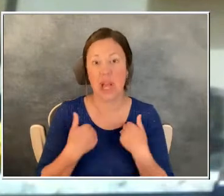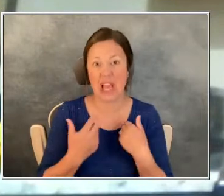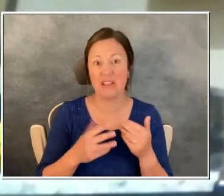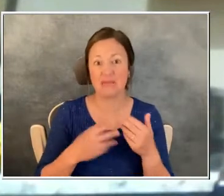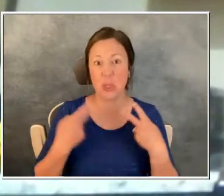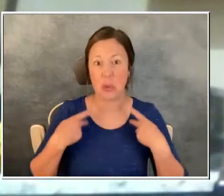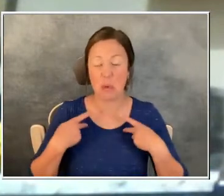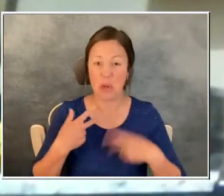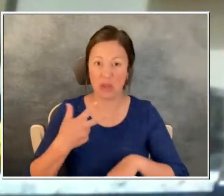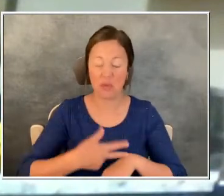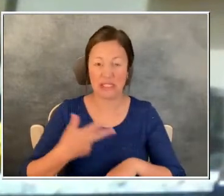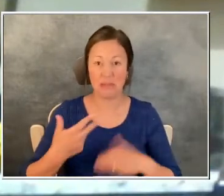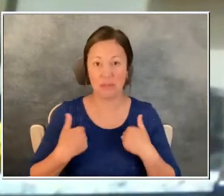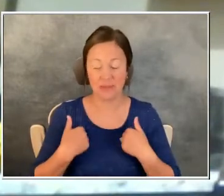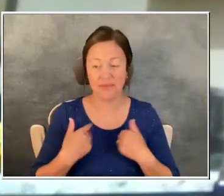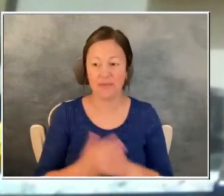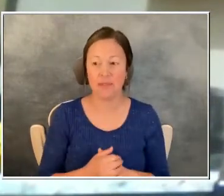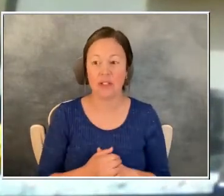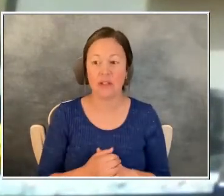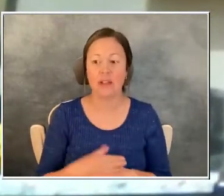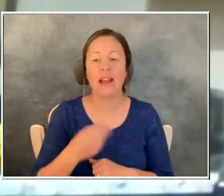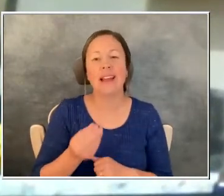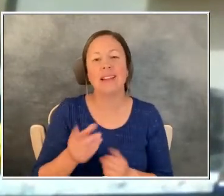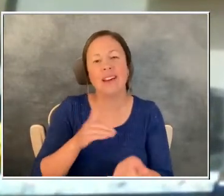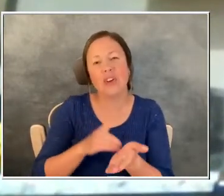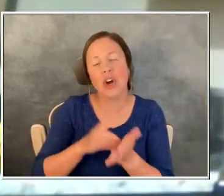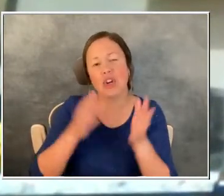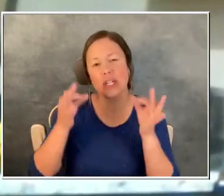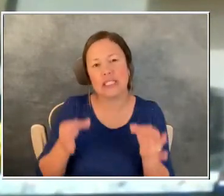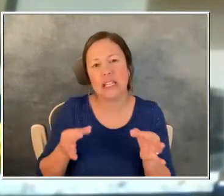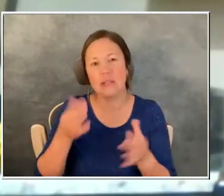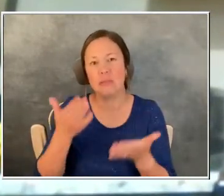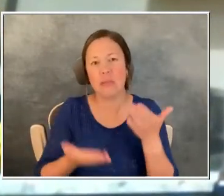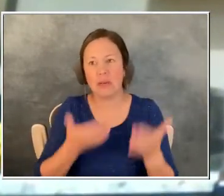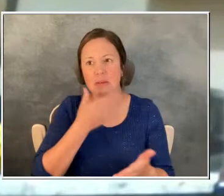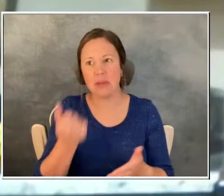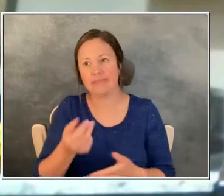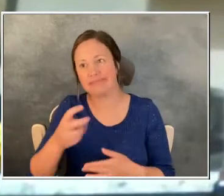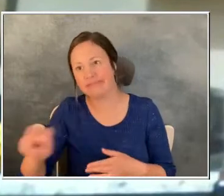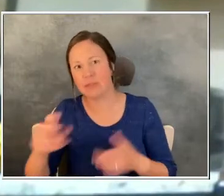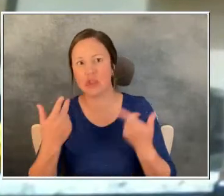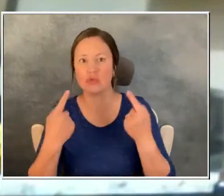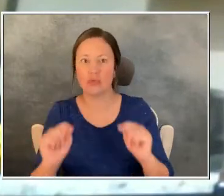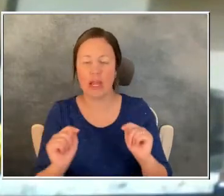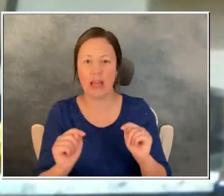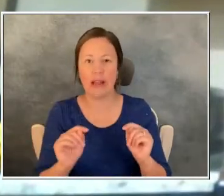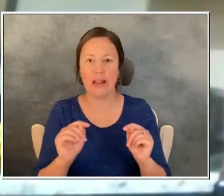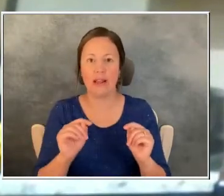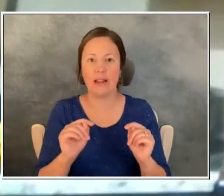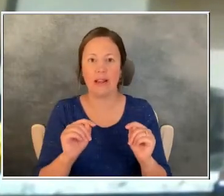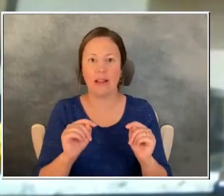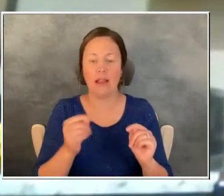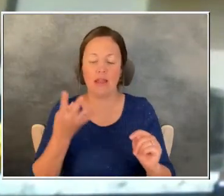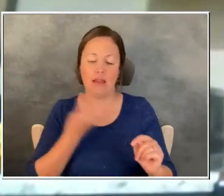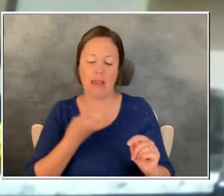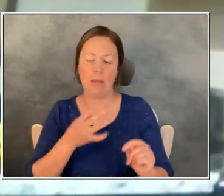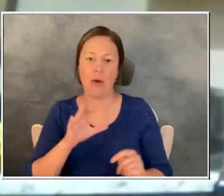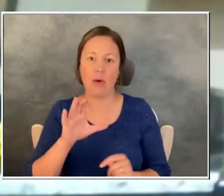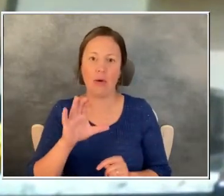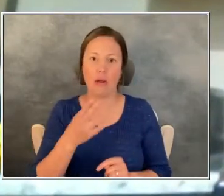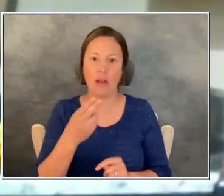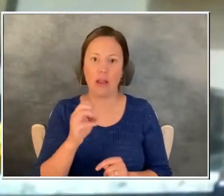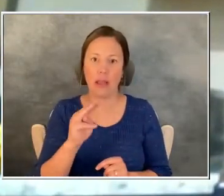and they decided to try the oral targeted therapy methods,